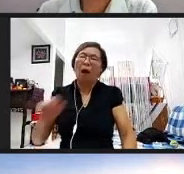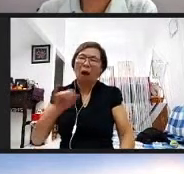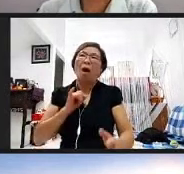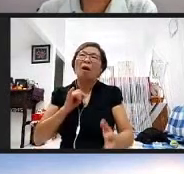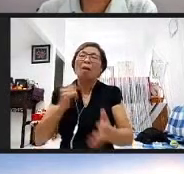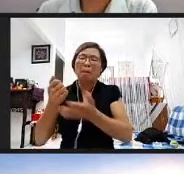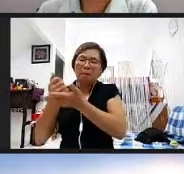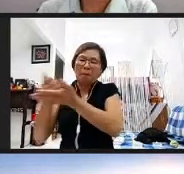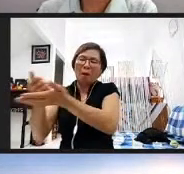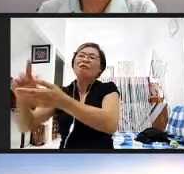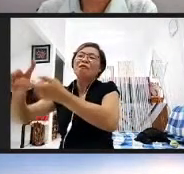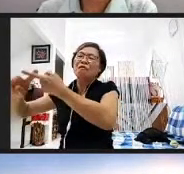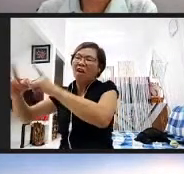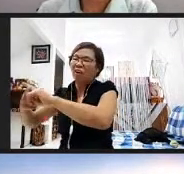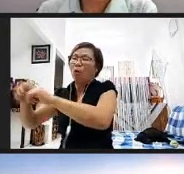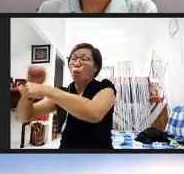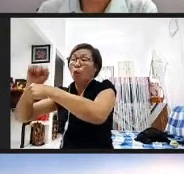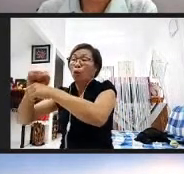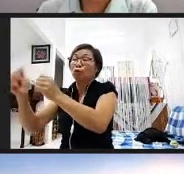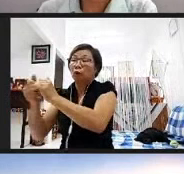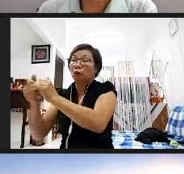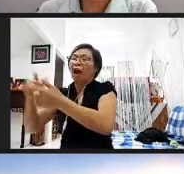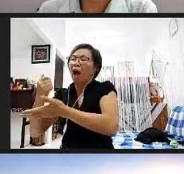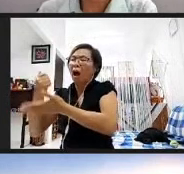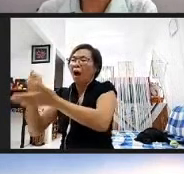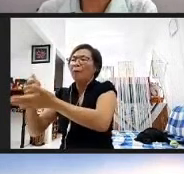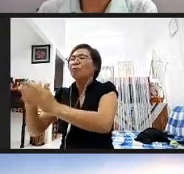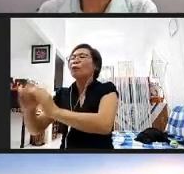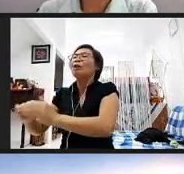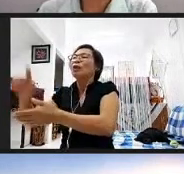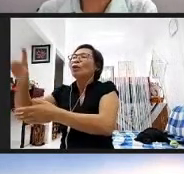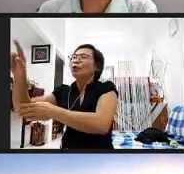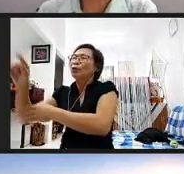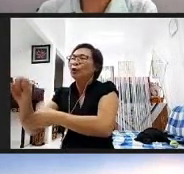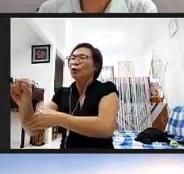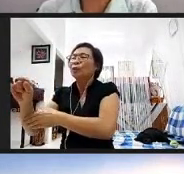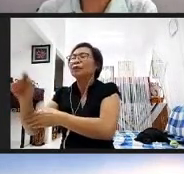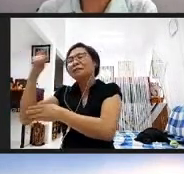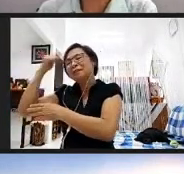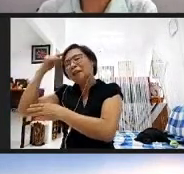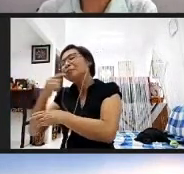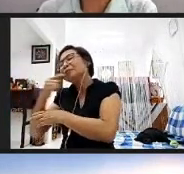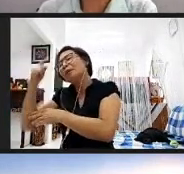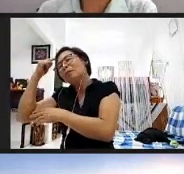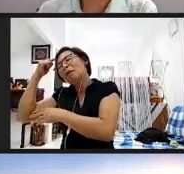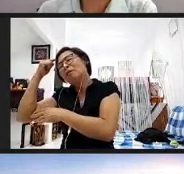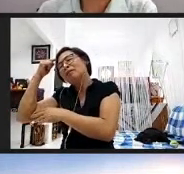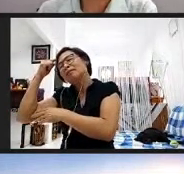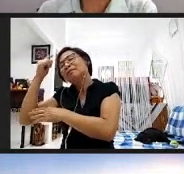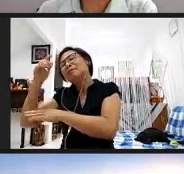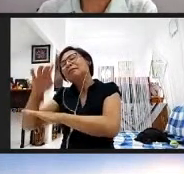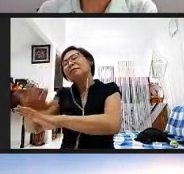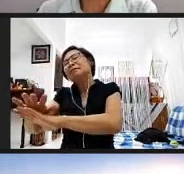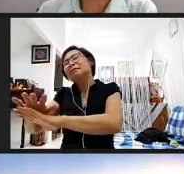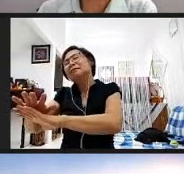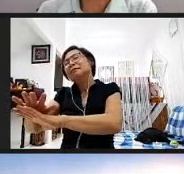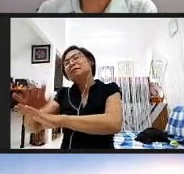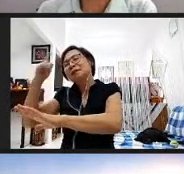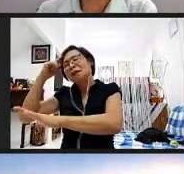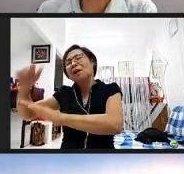my fellow colleagues, to help them to reduce stress by introducing mindfulness. So I'm glad that I'm able to introduce mindfulness in the